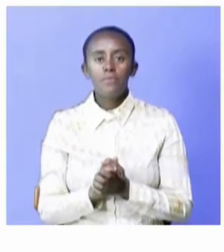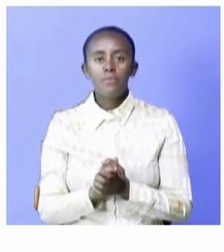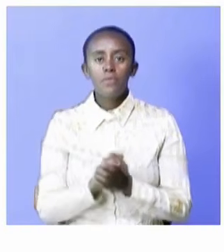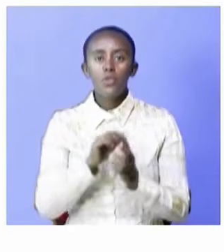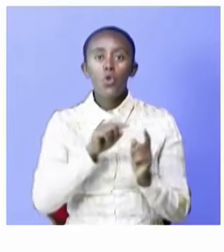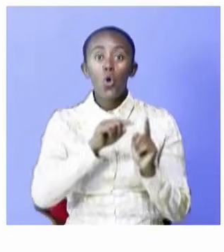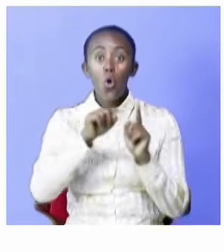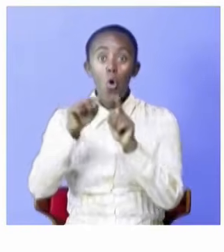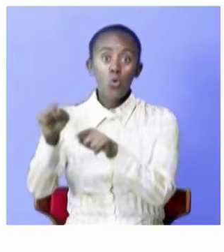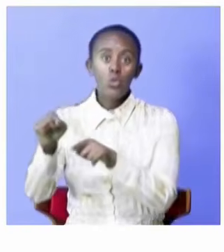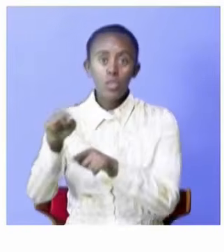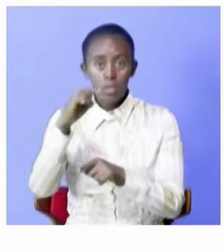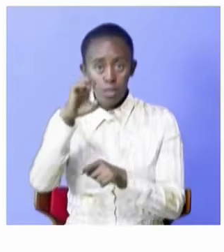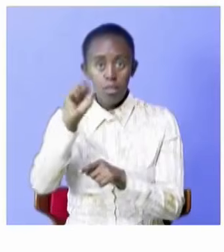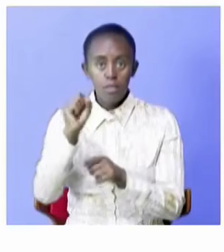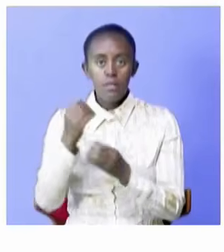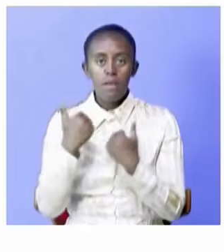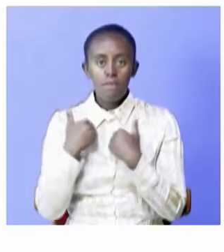goes